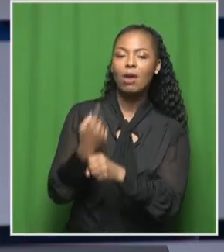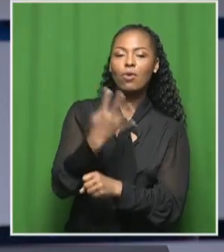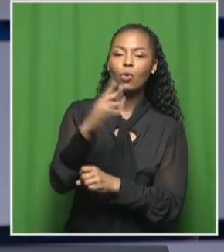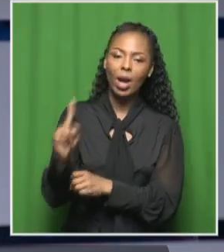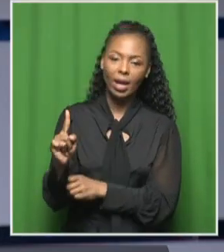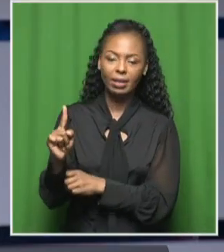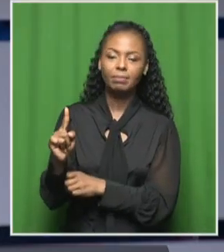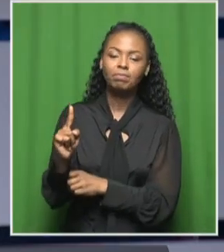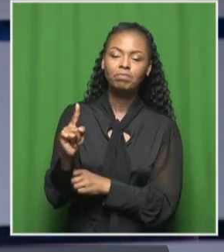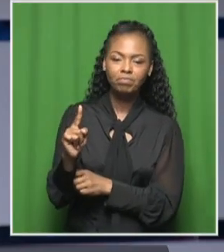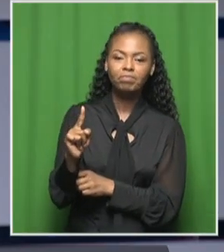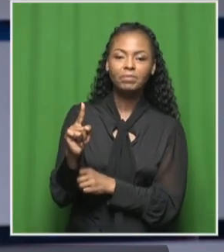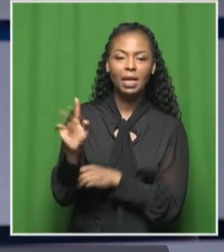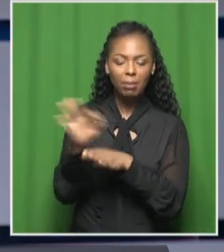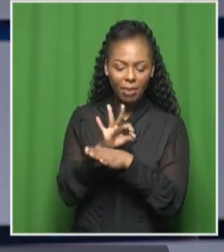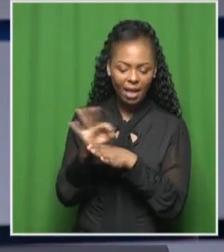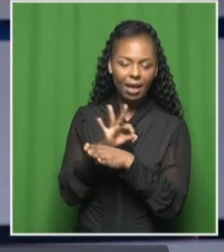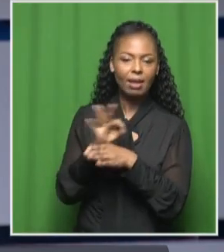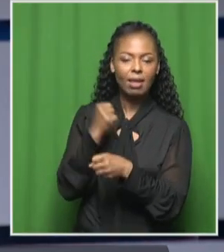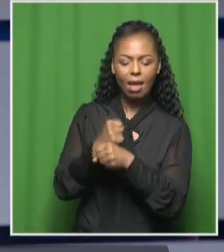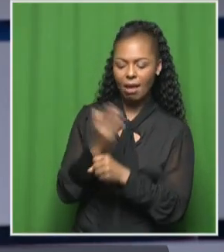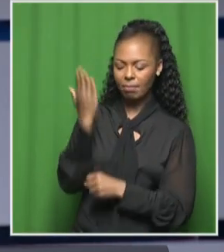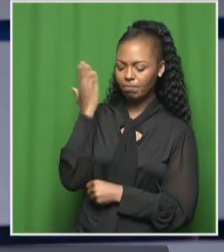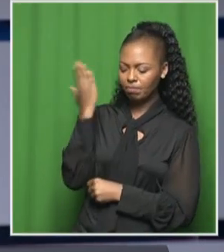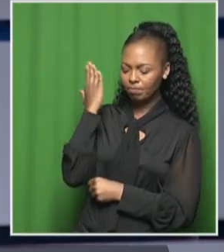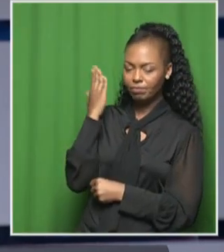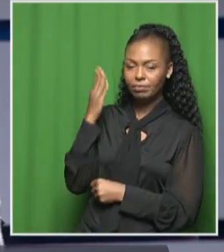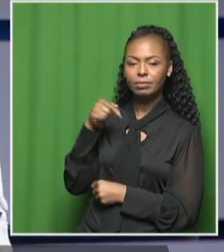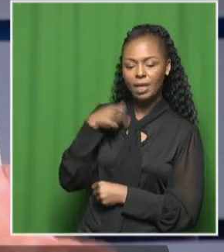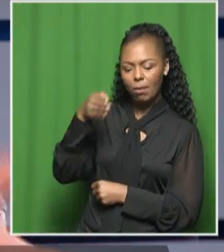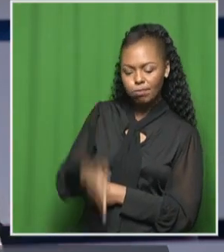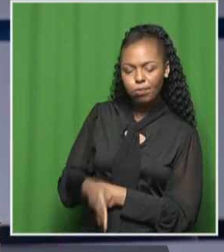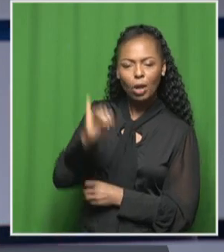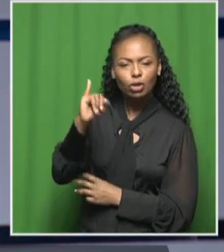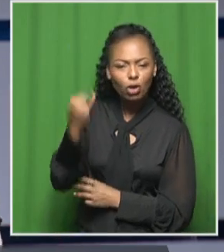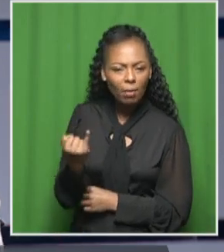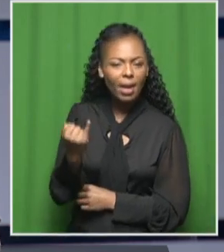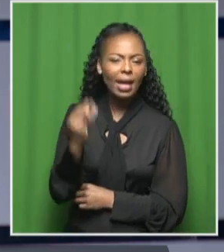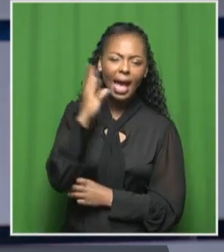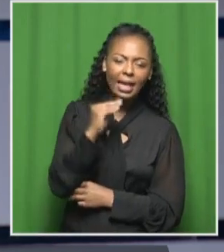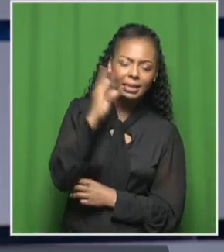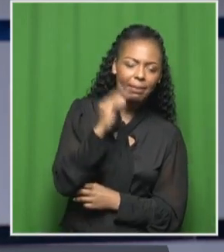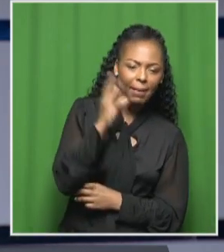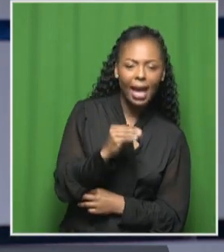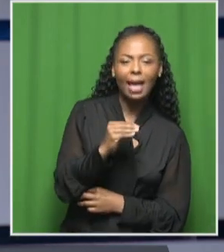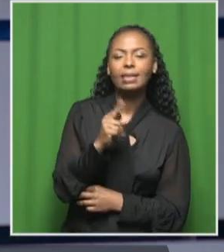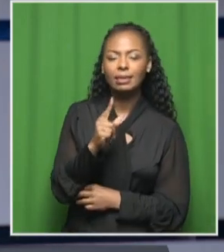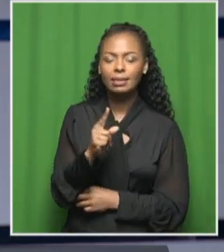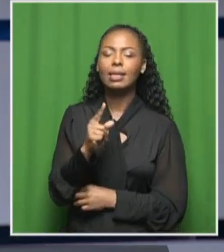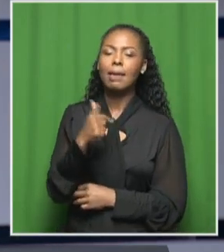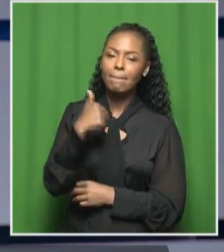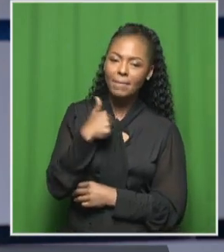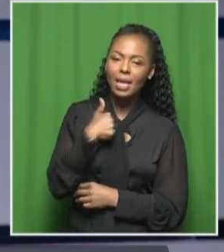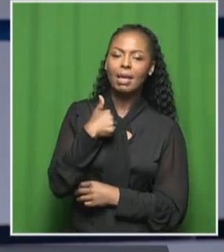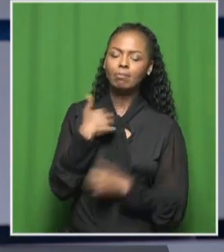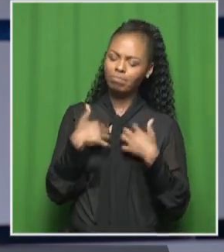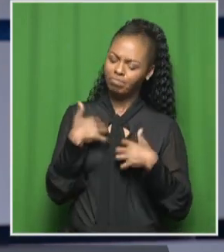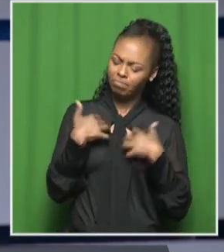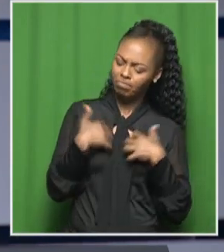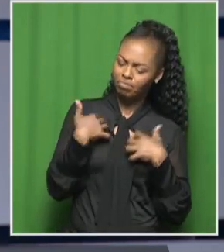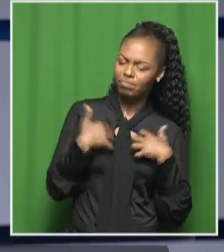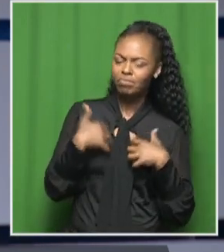here a few years back in Johannesburg, and just having the experience of being here. And so I was so anxious to